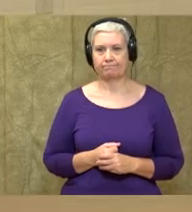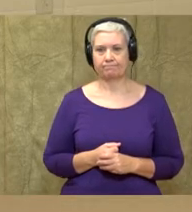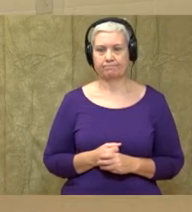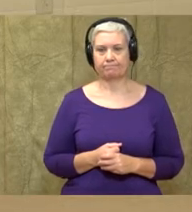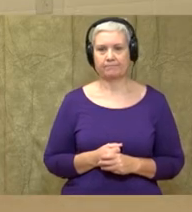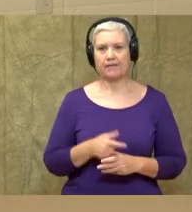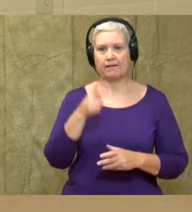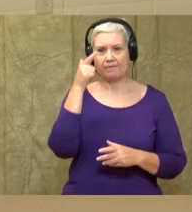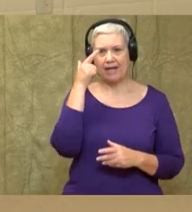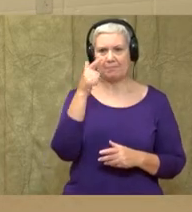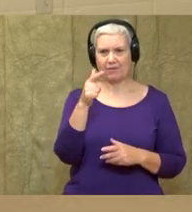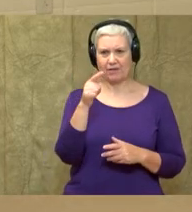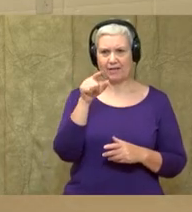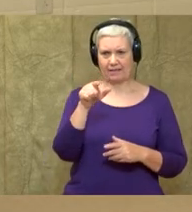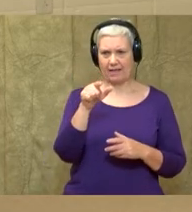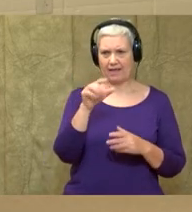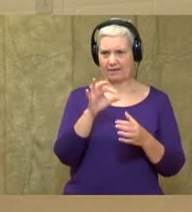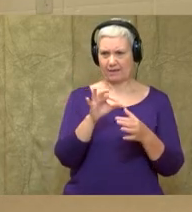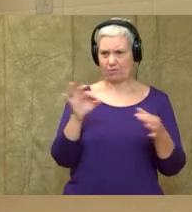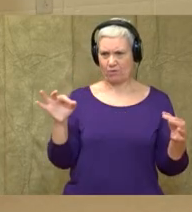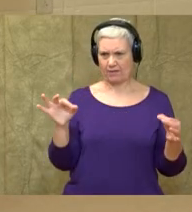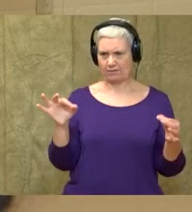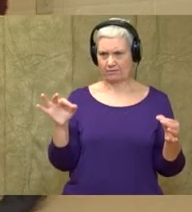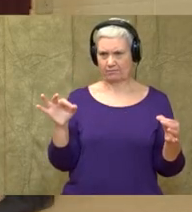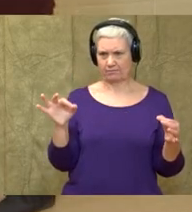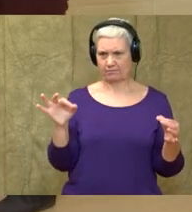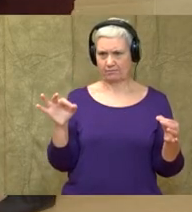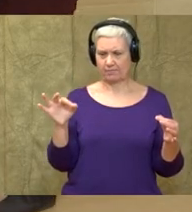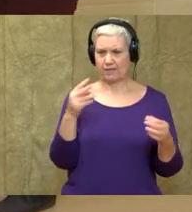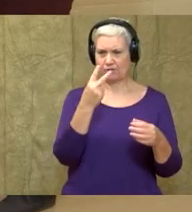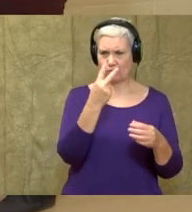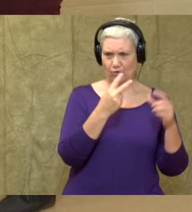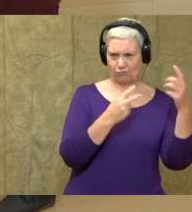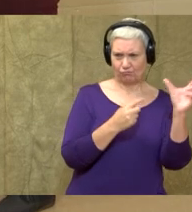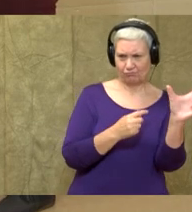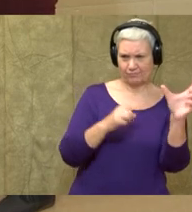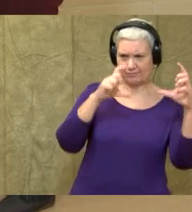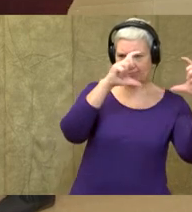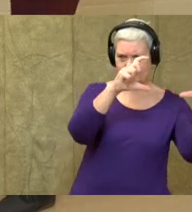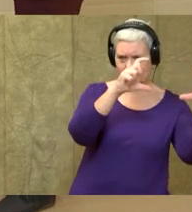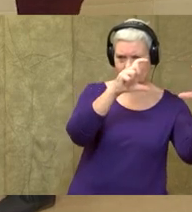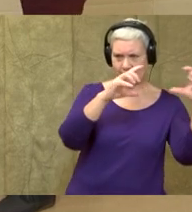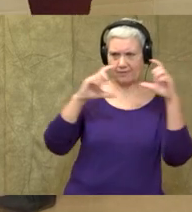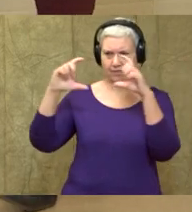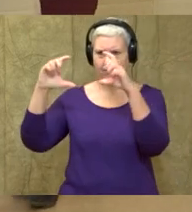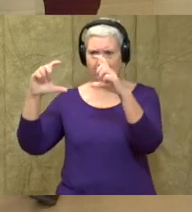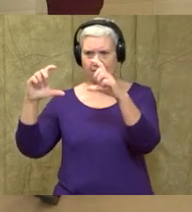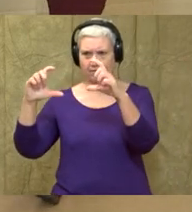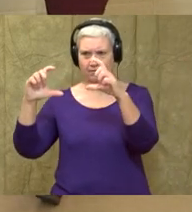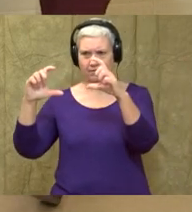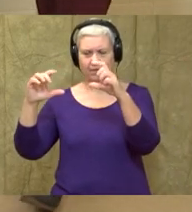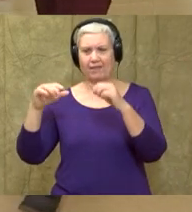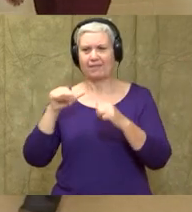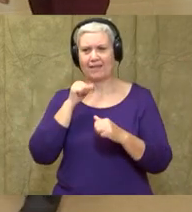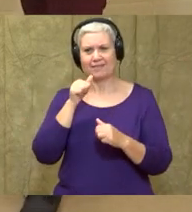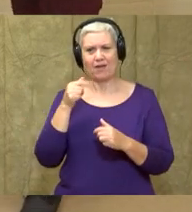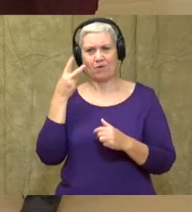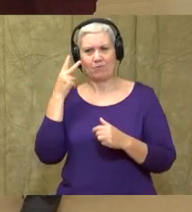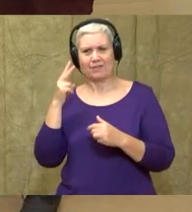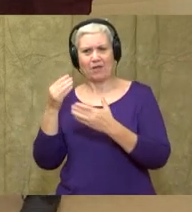at this equation where I've got these 2 parts, these 2 quantities, it's not anything like what we've seen in the